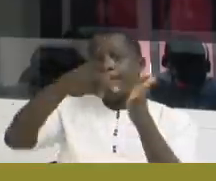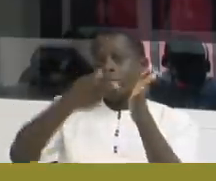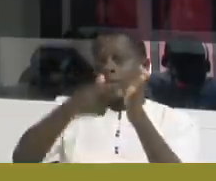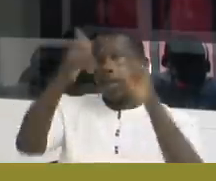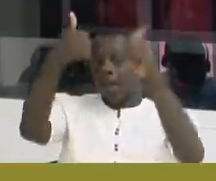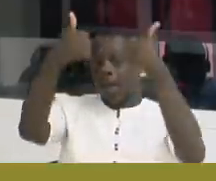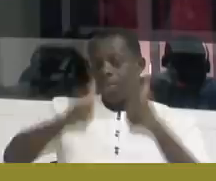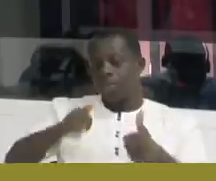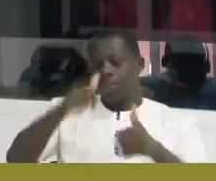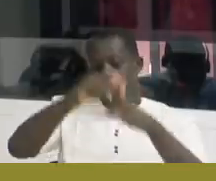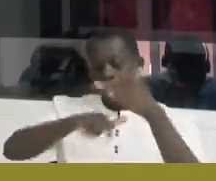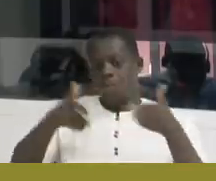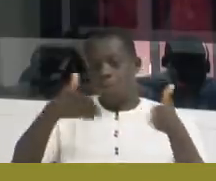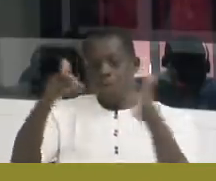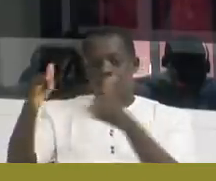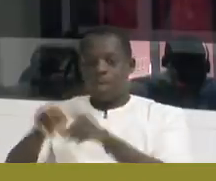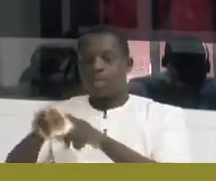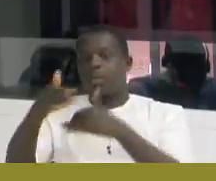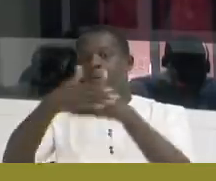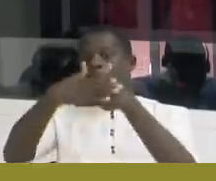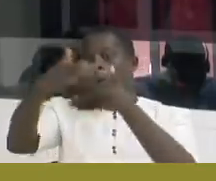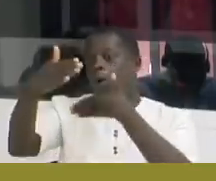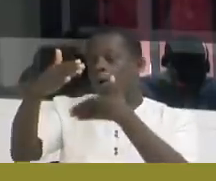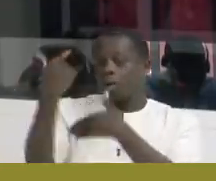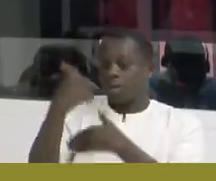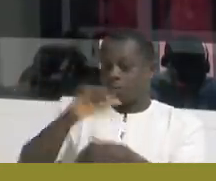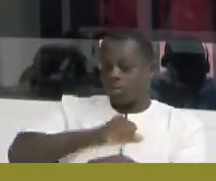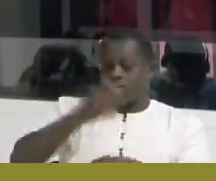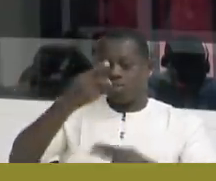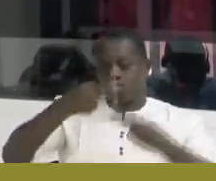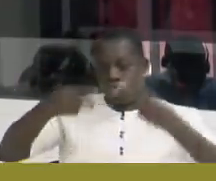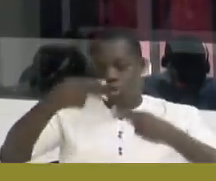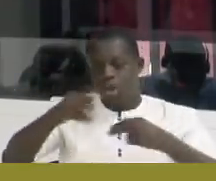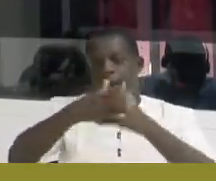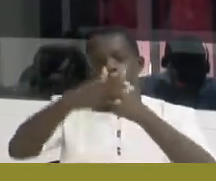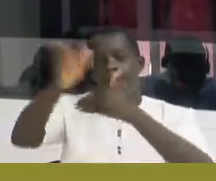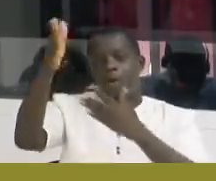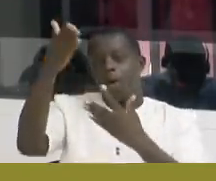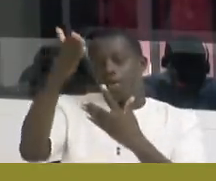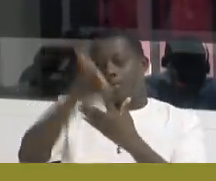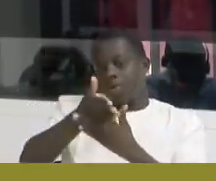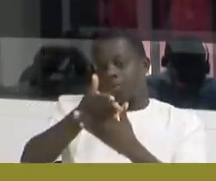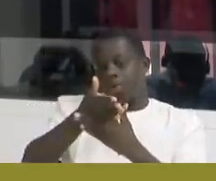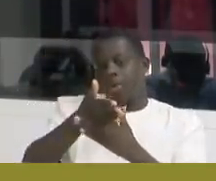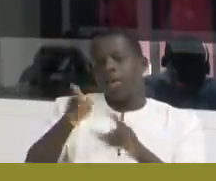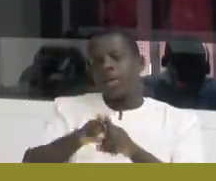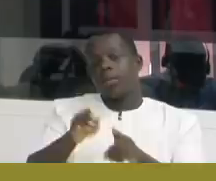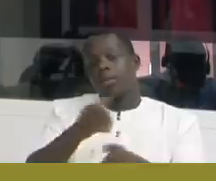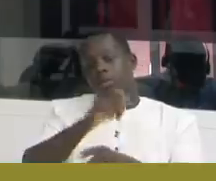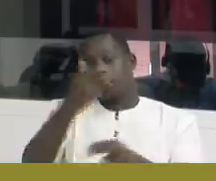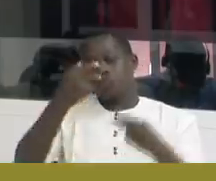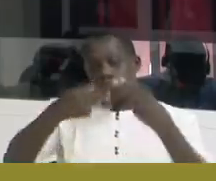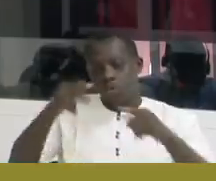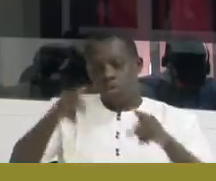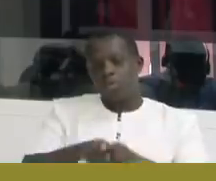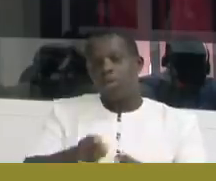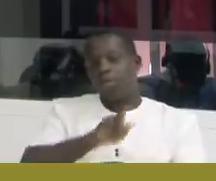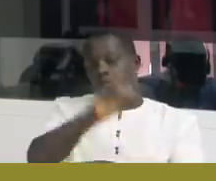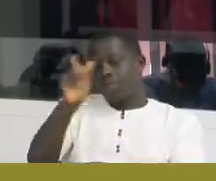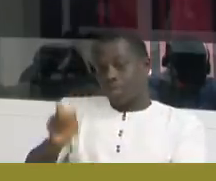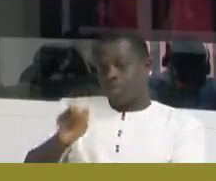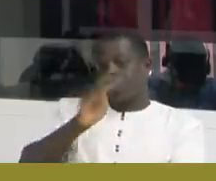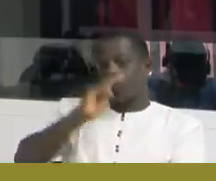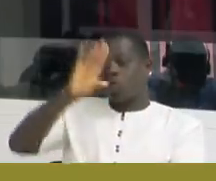likely that their story would be more believable than the story of the accused